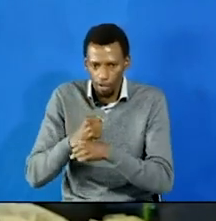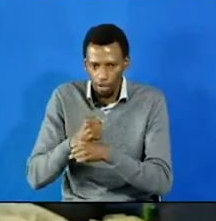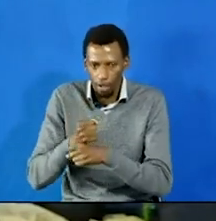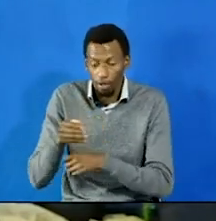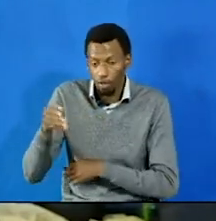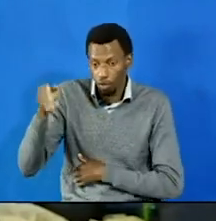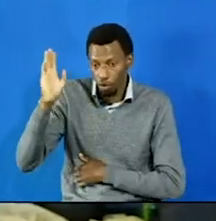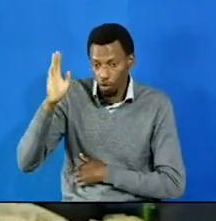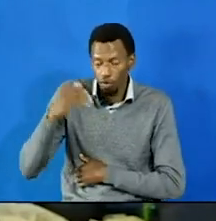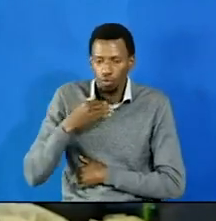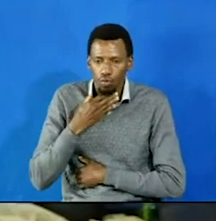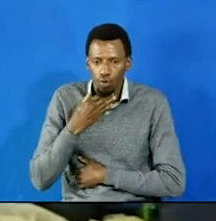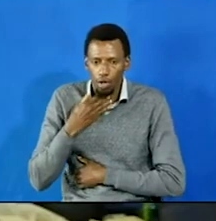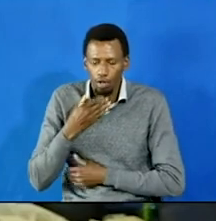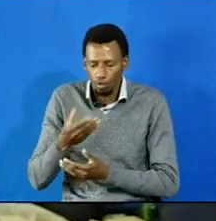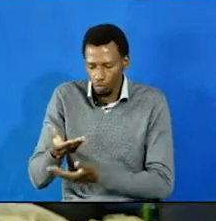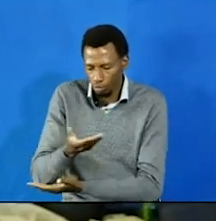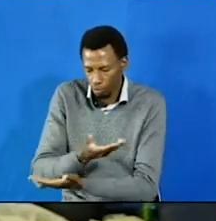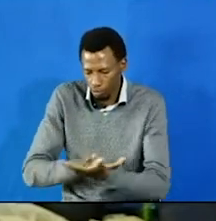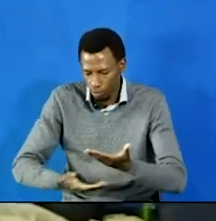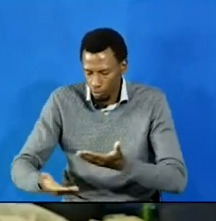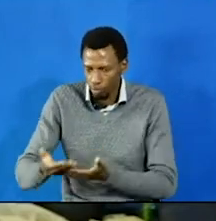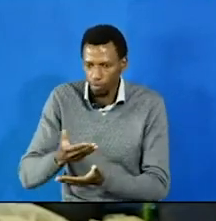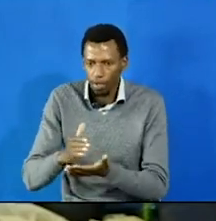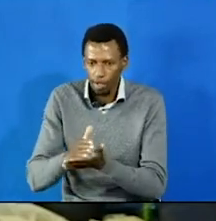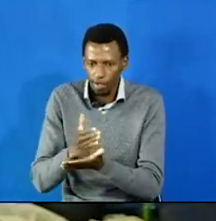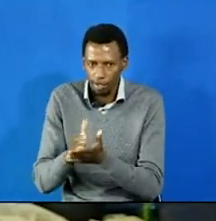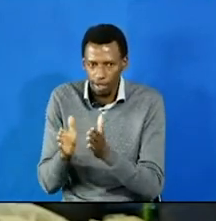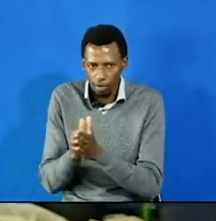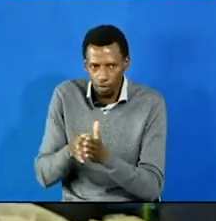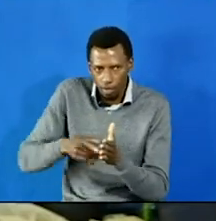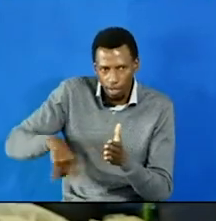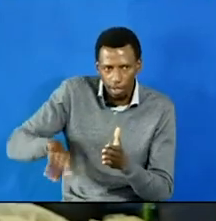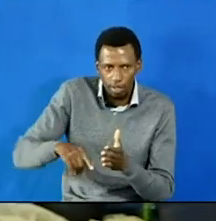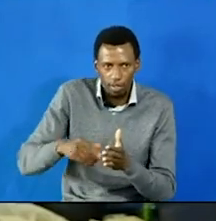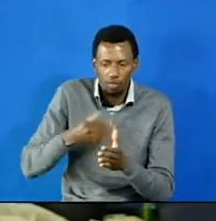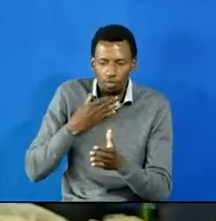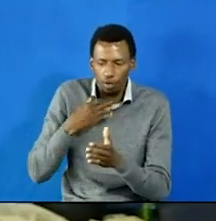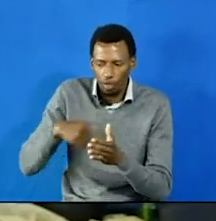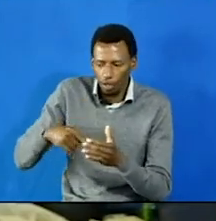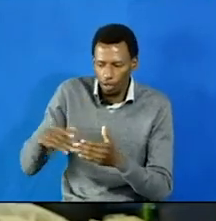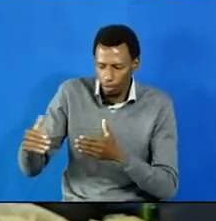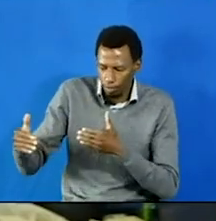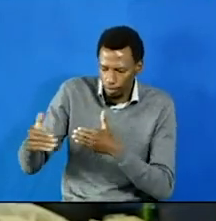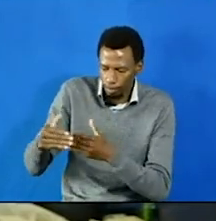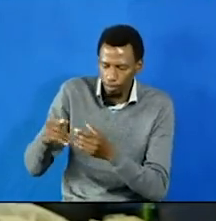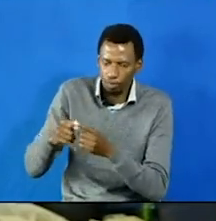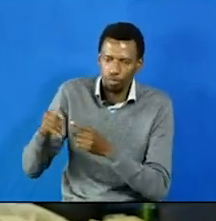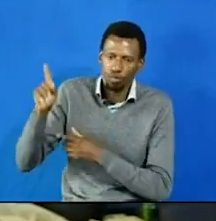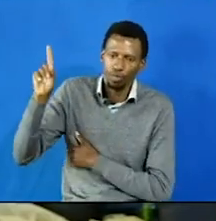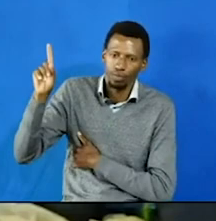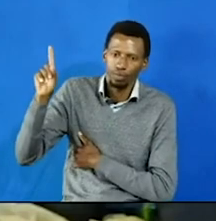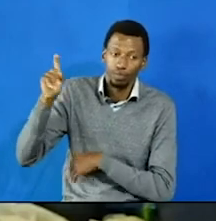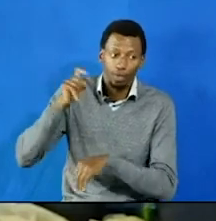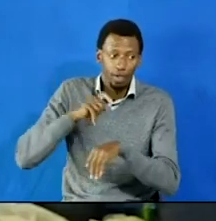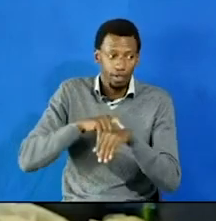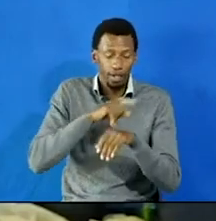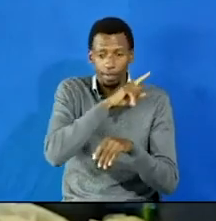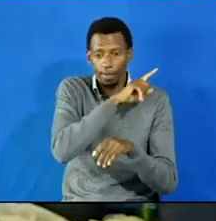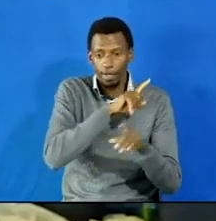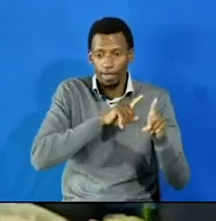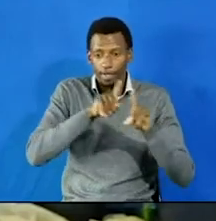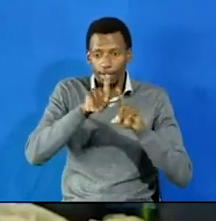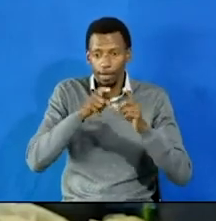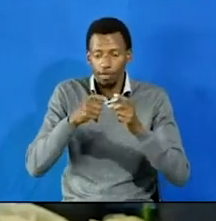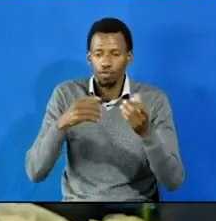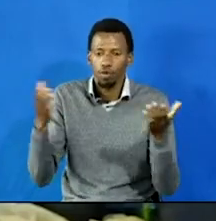with us and to encourage us and to draw us nearer and nearer to him. As I was coming from Meru, where I